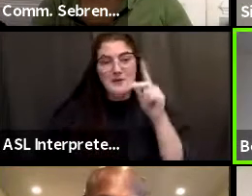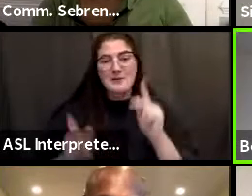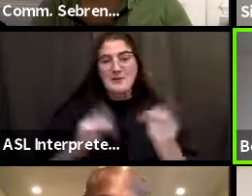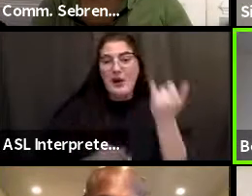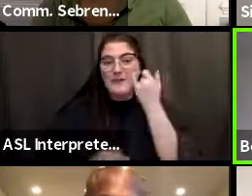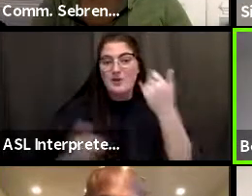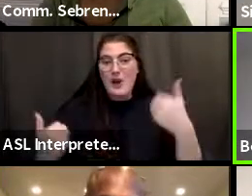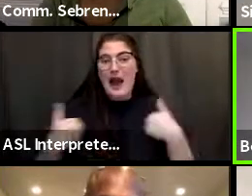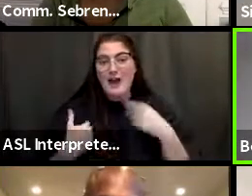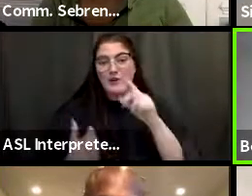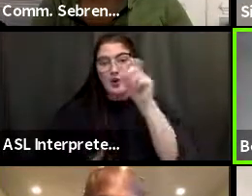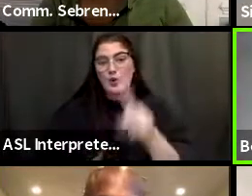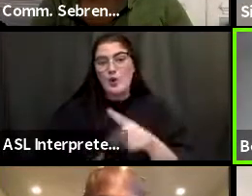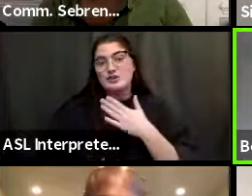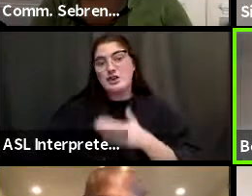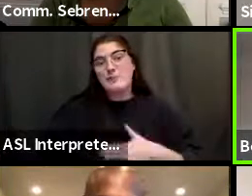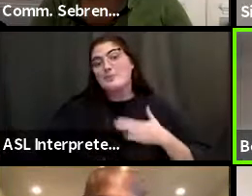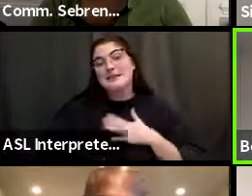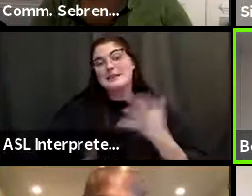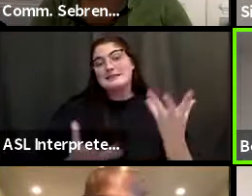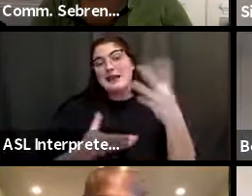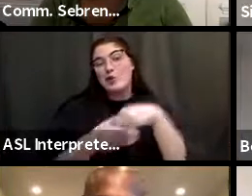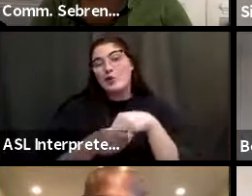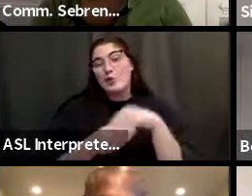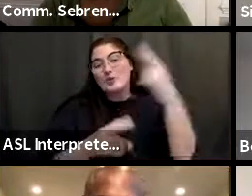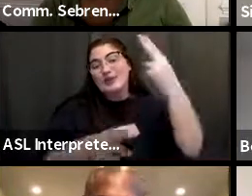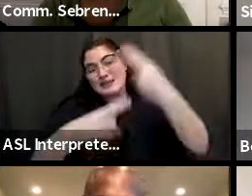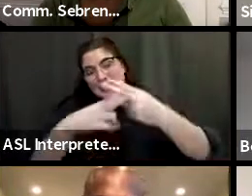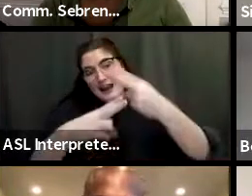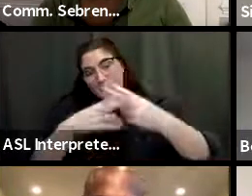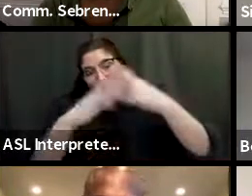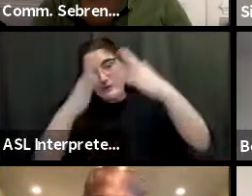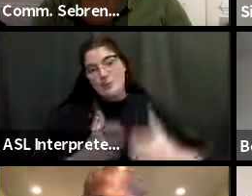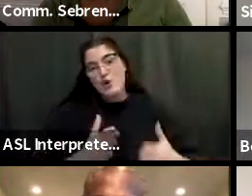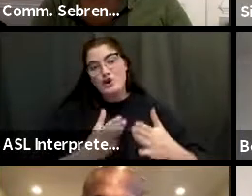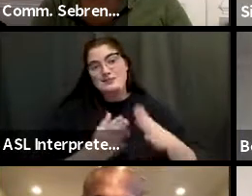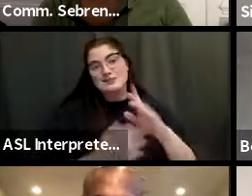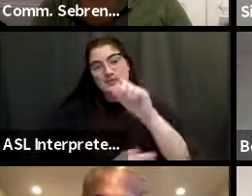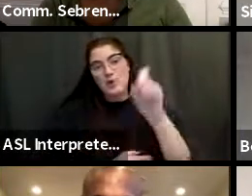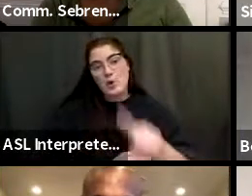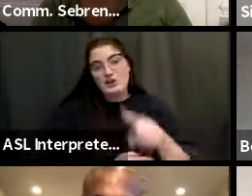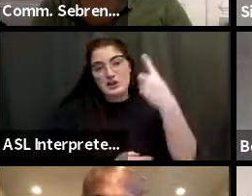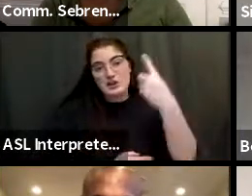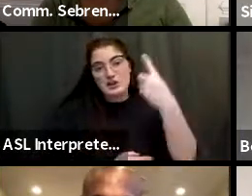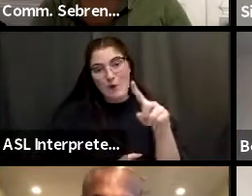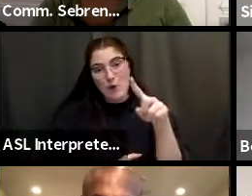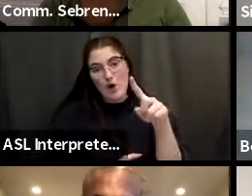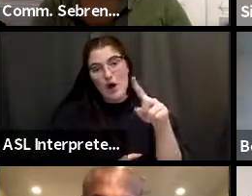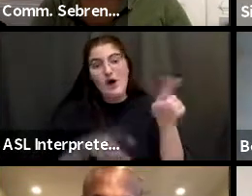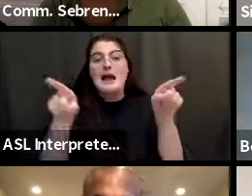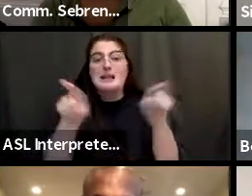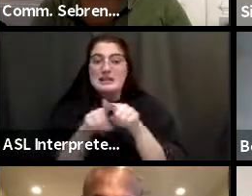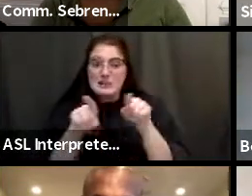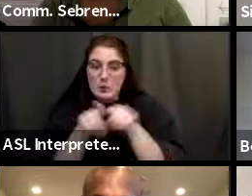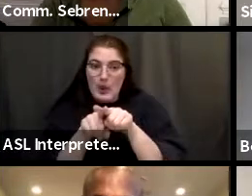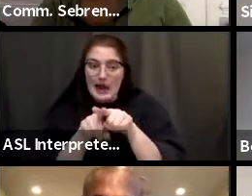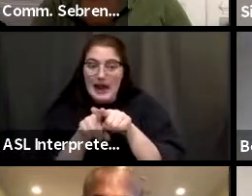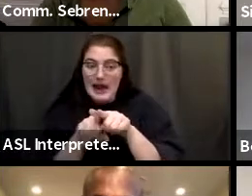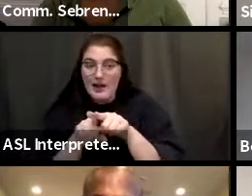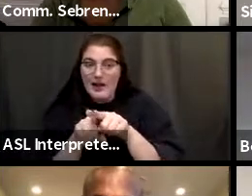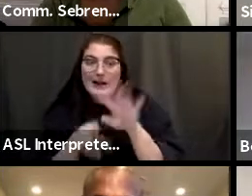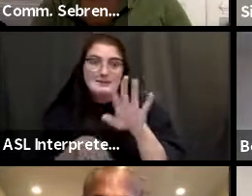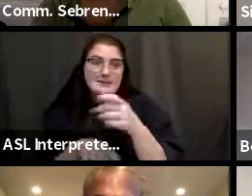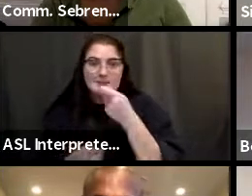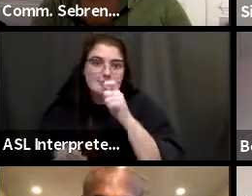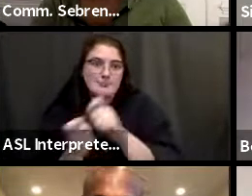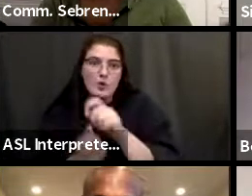question, please include the name of the person the question is for, as well as the